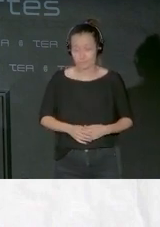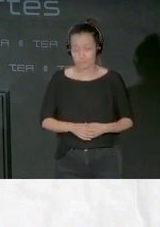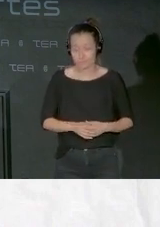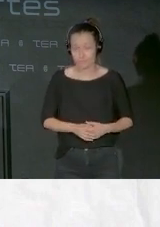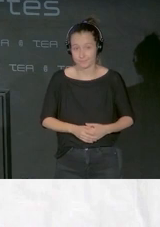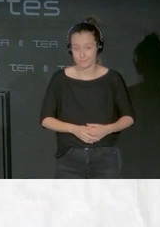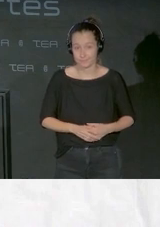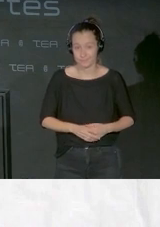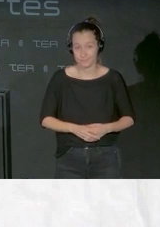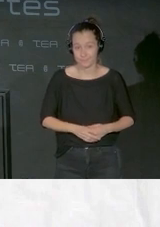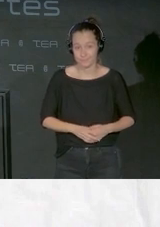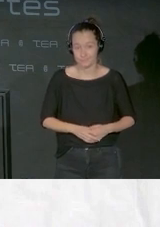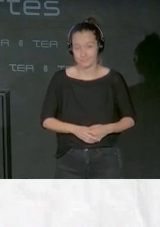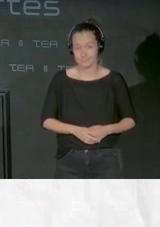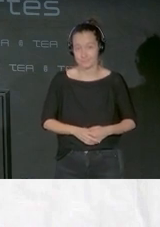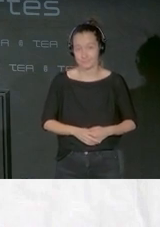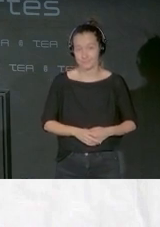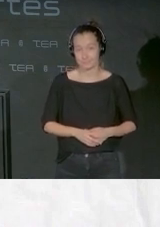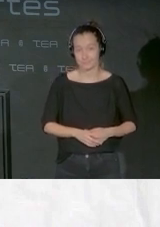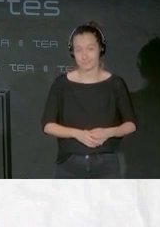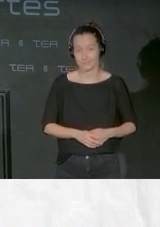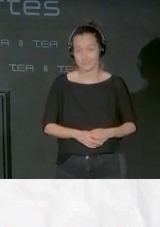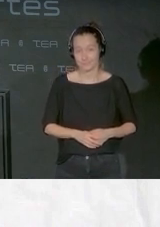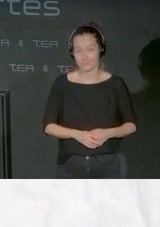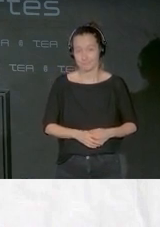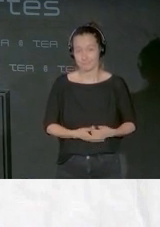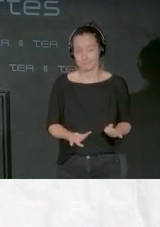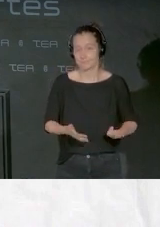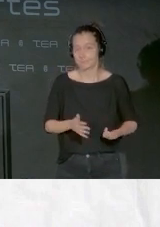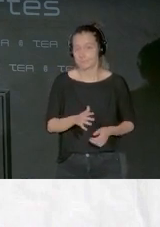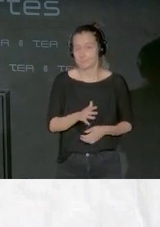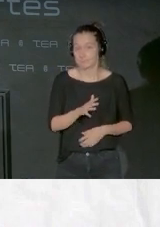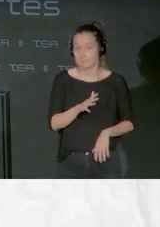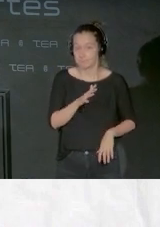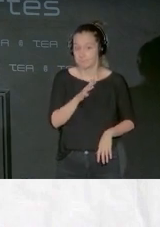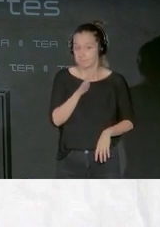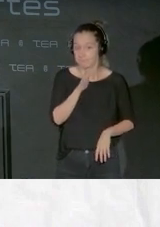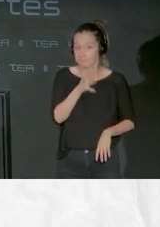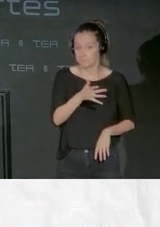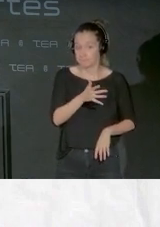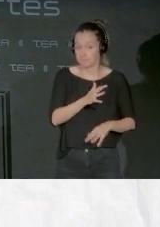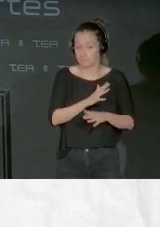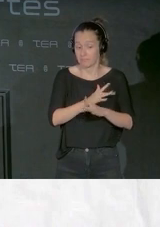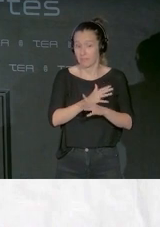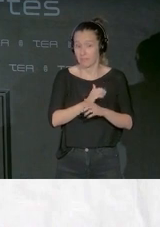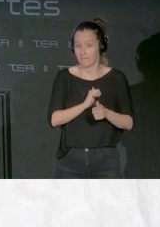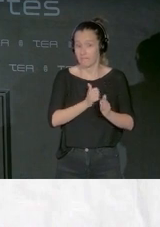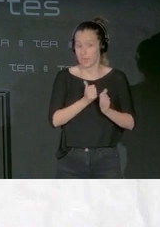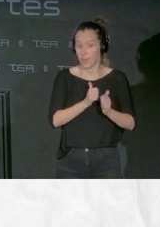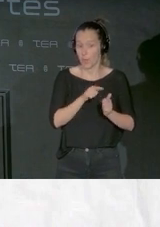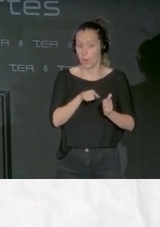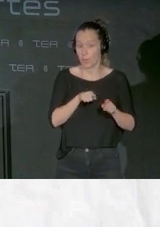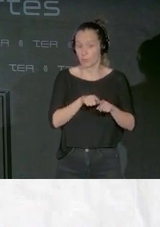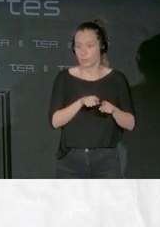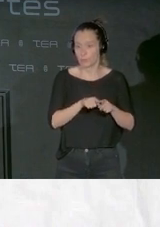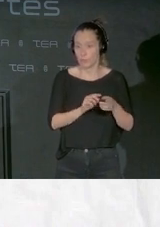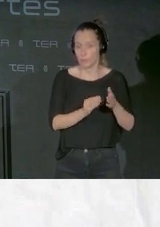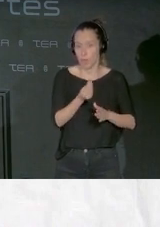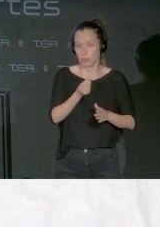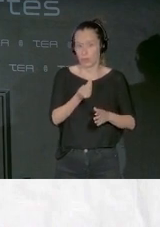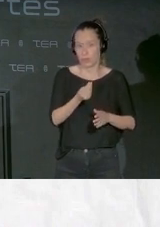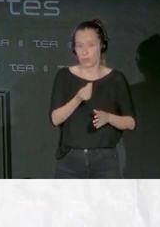byproduct, is affected as a byproduct of this legislation. So it is fine, but there is probably a need to have a sort of dialogue